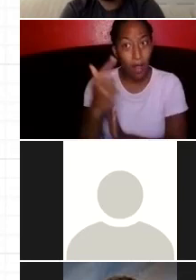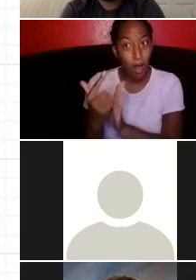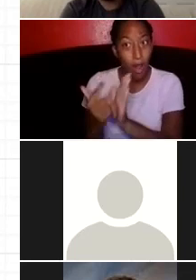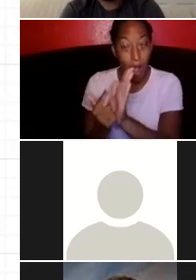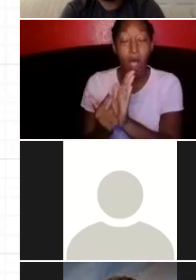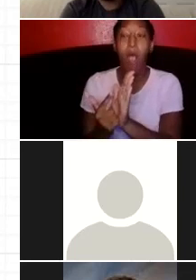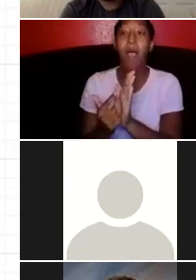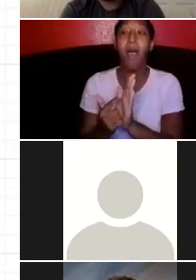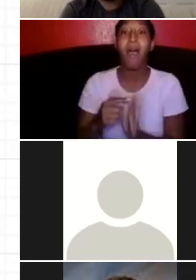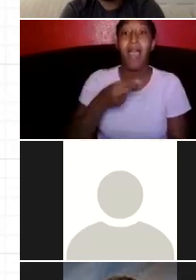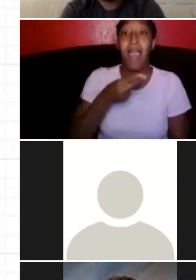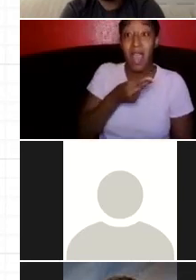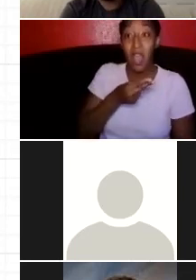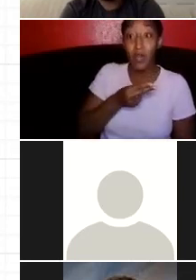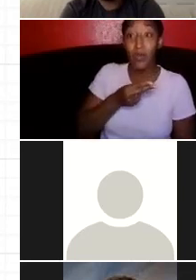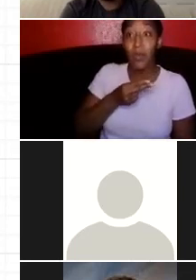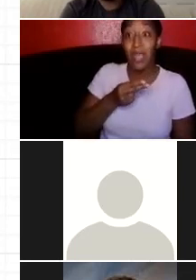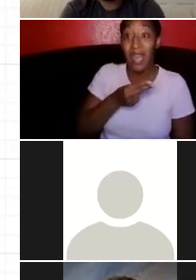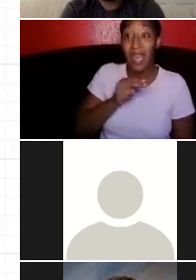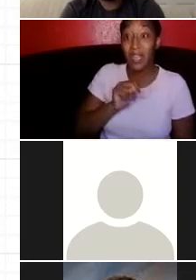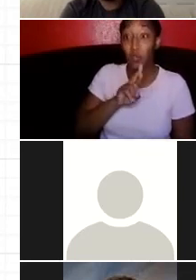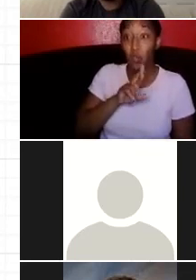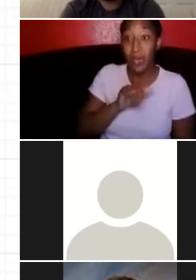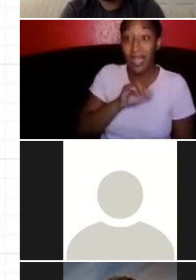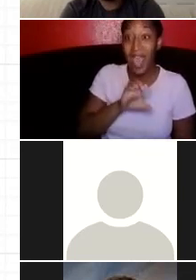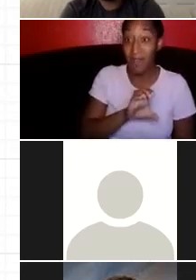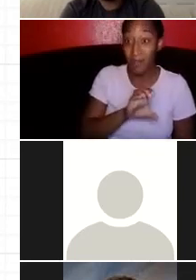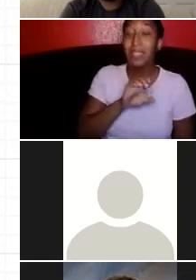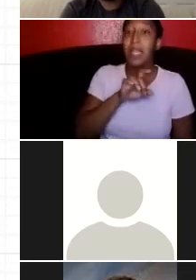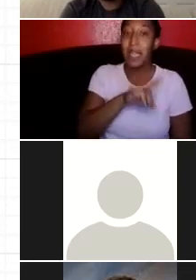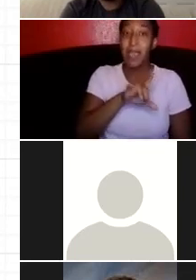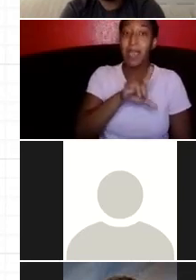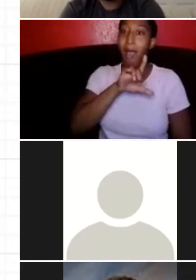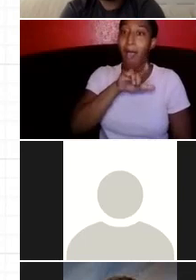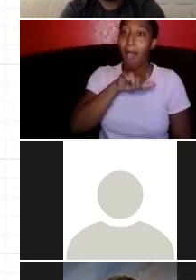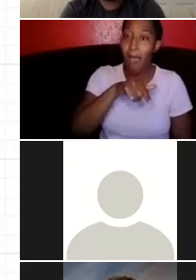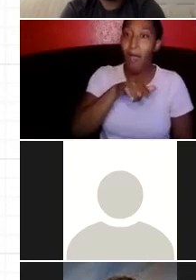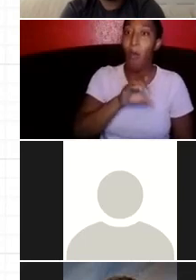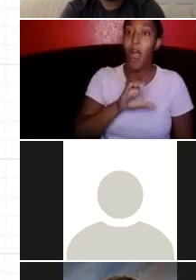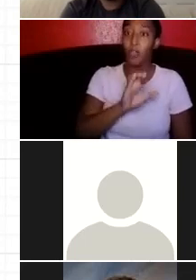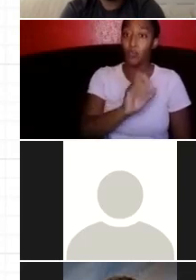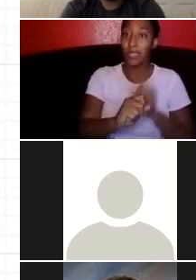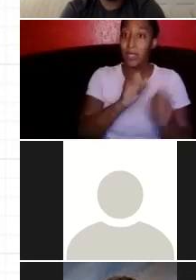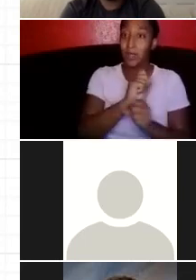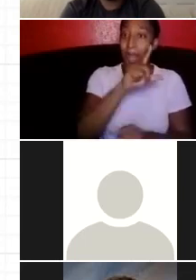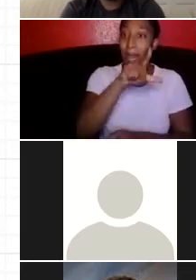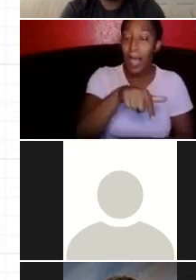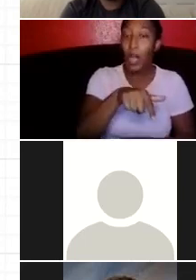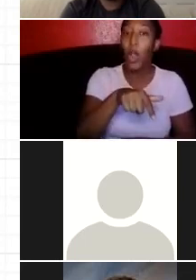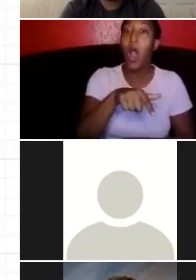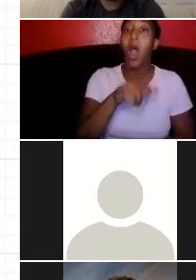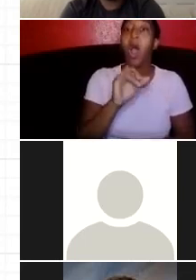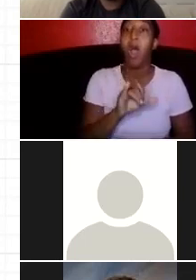comes along 100 years later, and through his work, he's able to say that, yeah, you know, this this